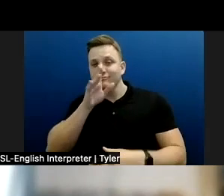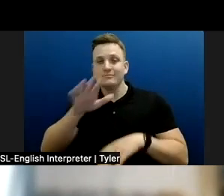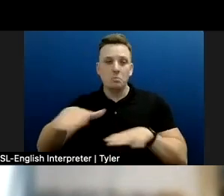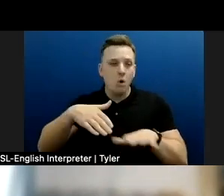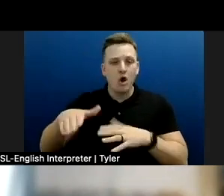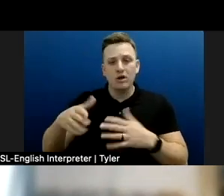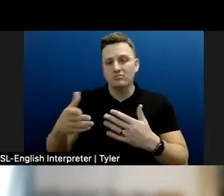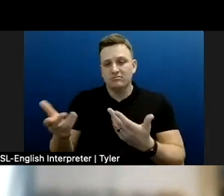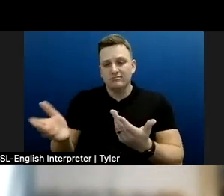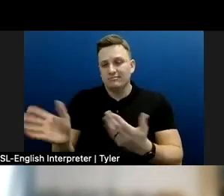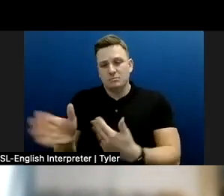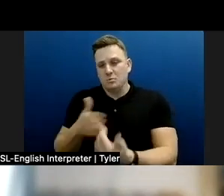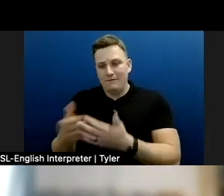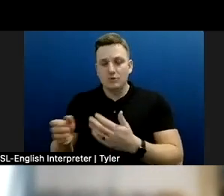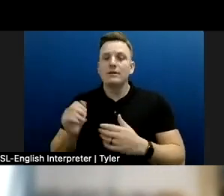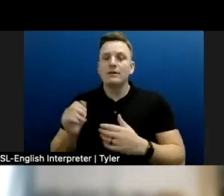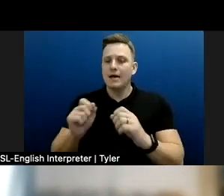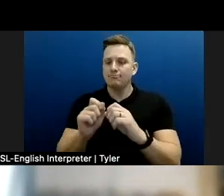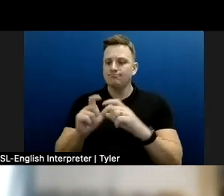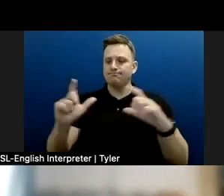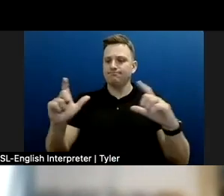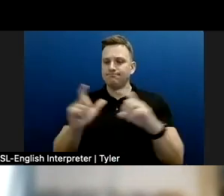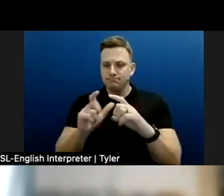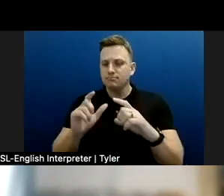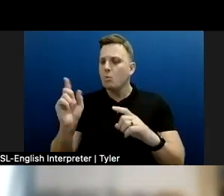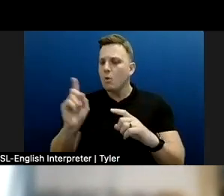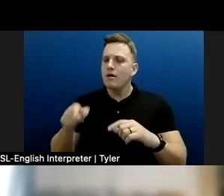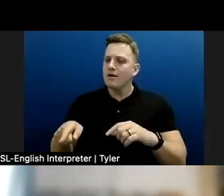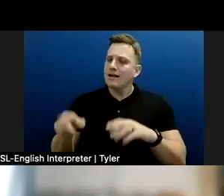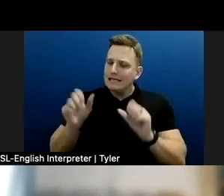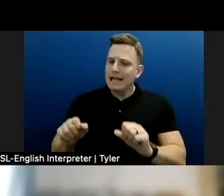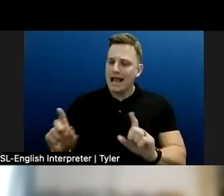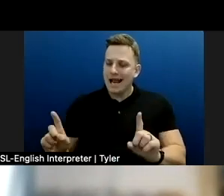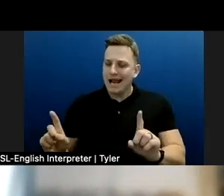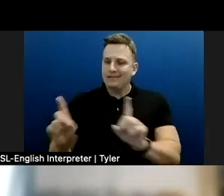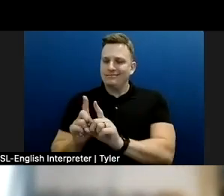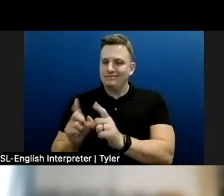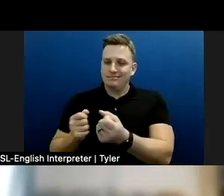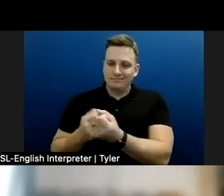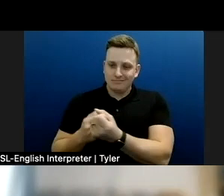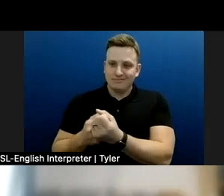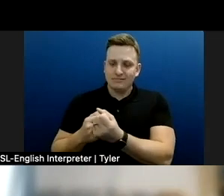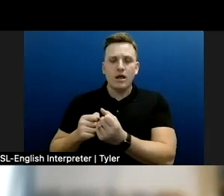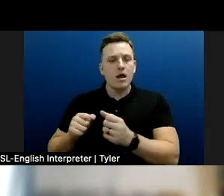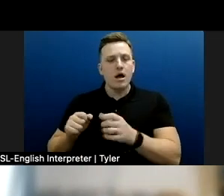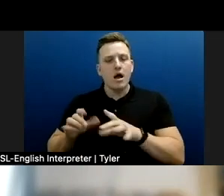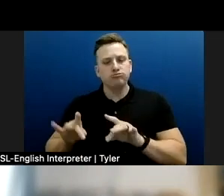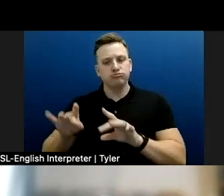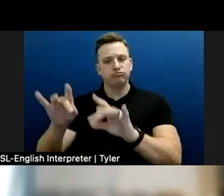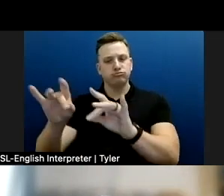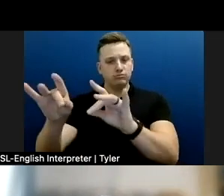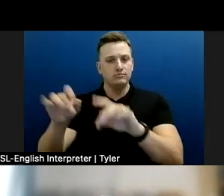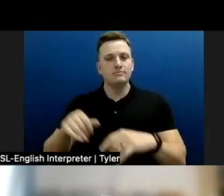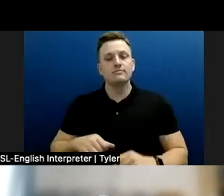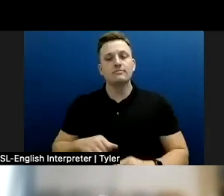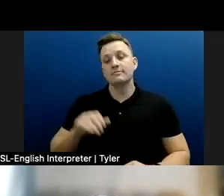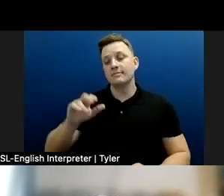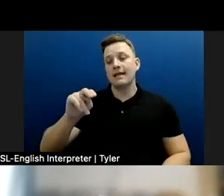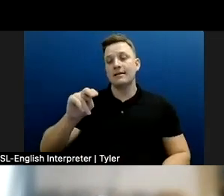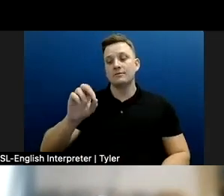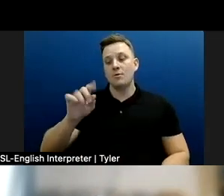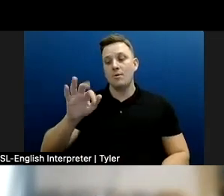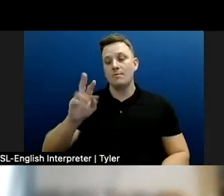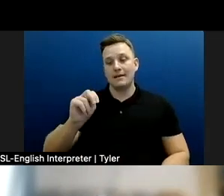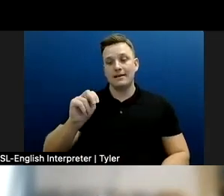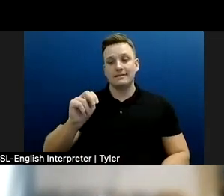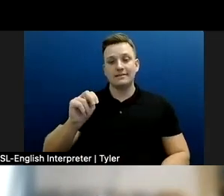the sort of gap that you can get over with somebody else's support. And Norman Brown